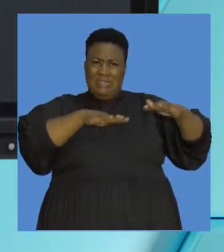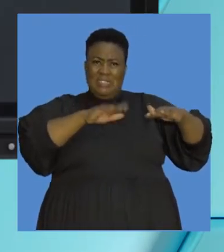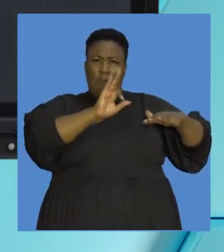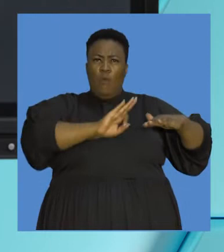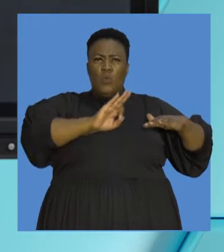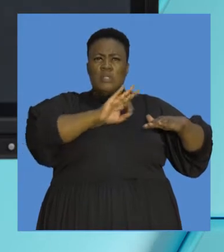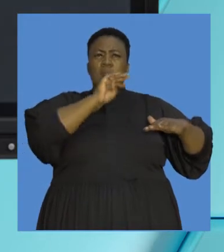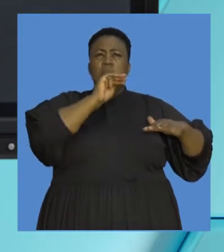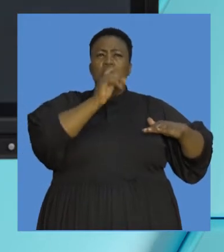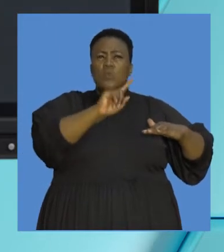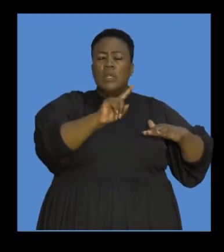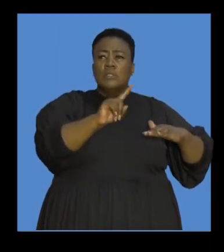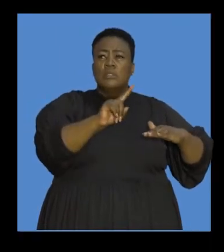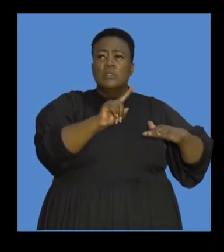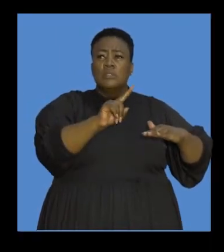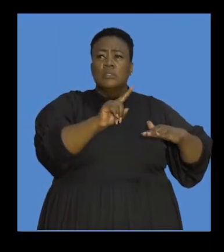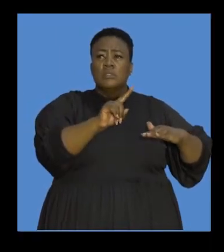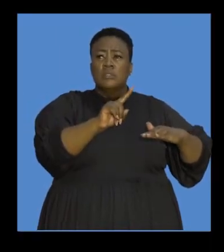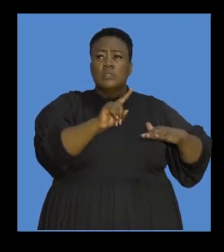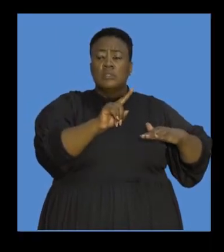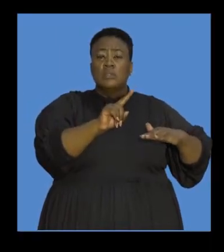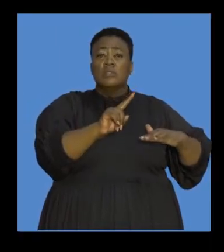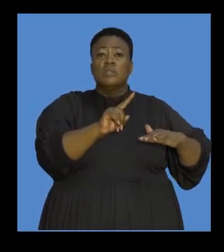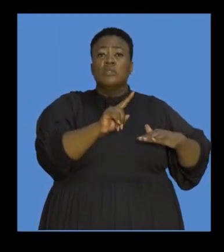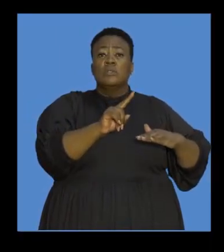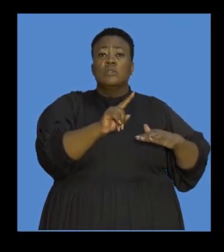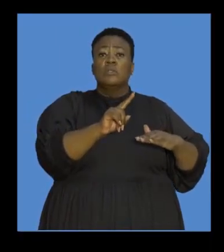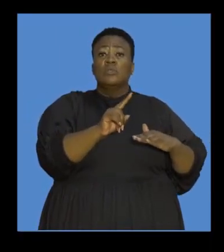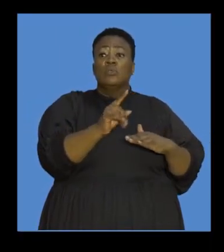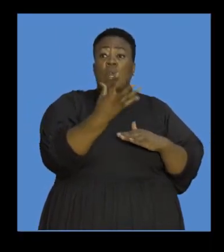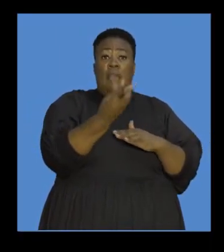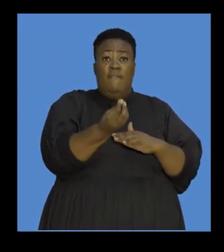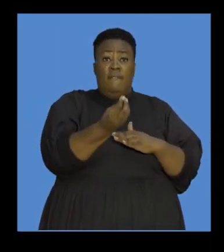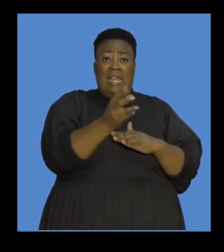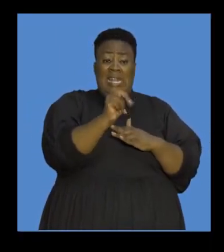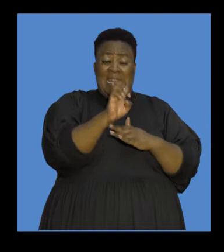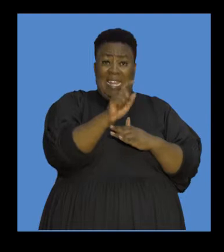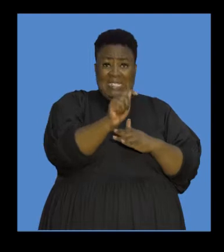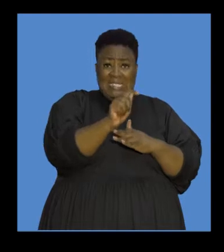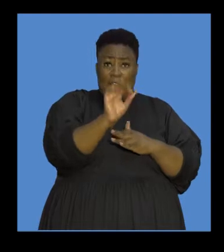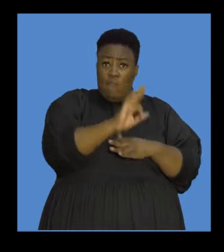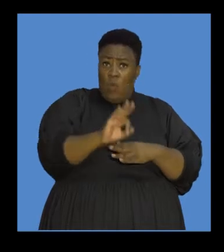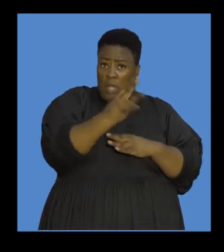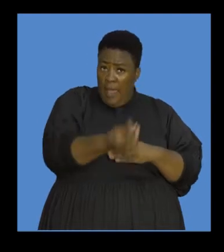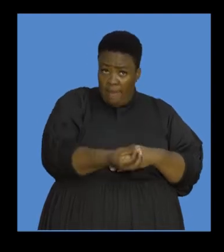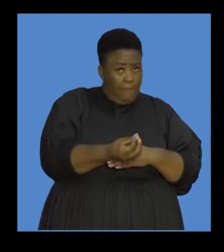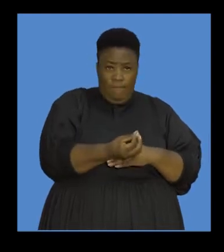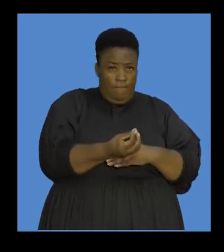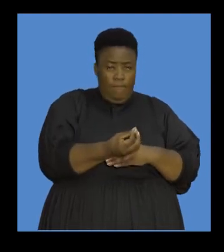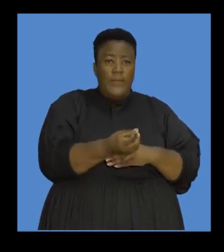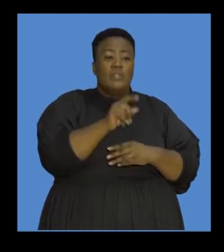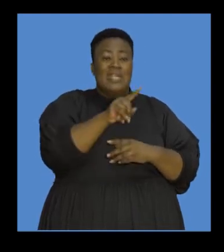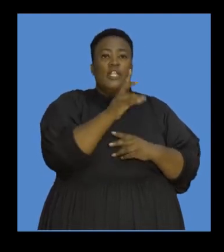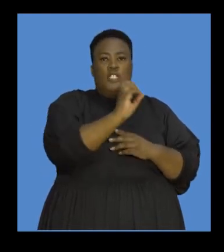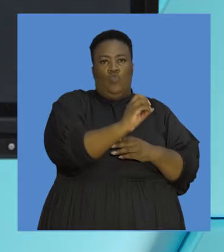forces means is that we have no net force. Net force is zero. Now, we've got to